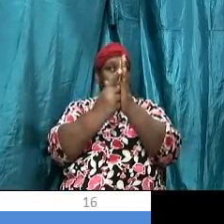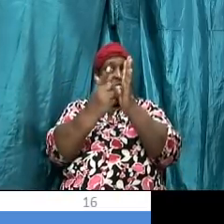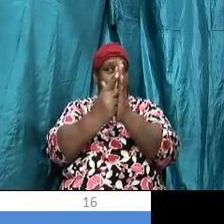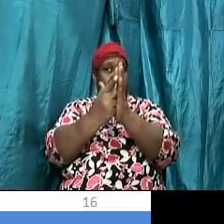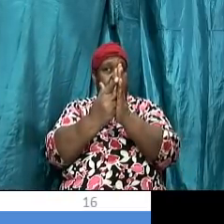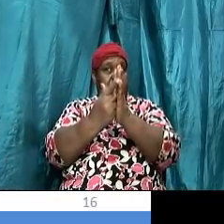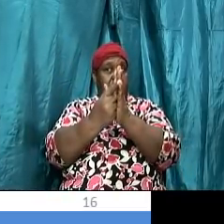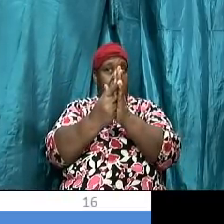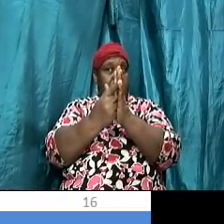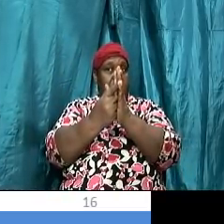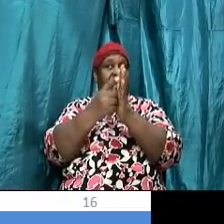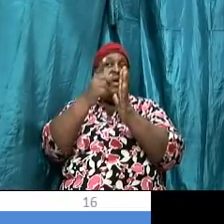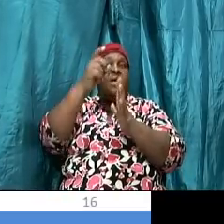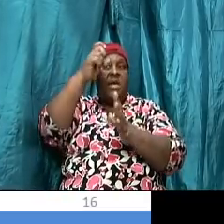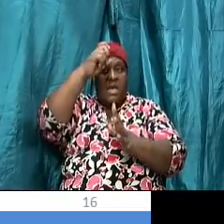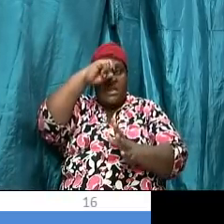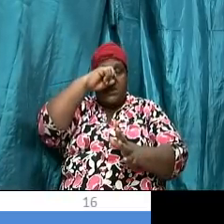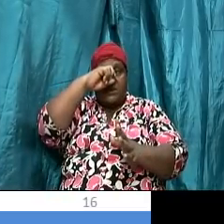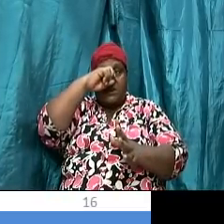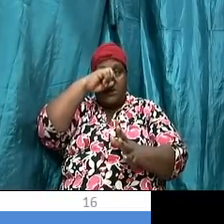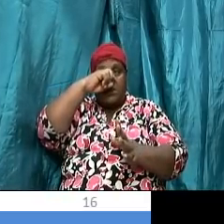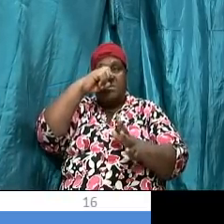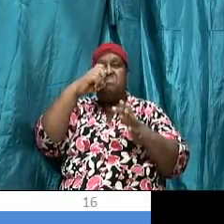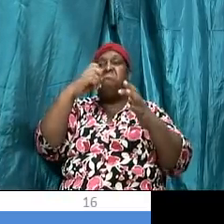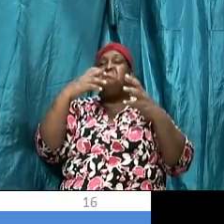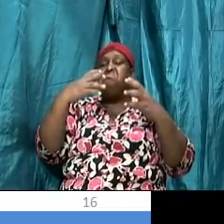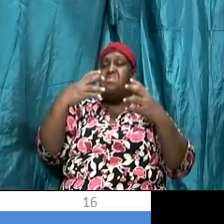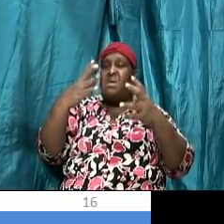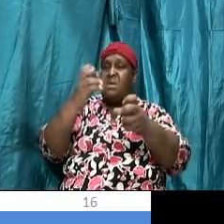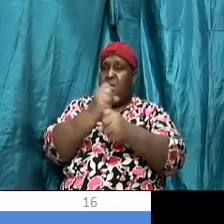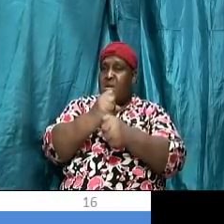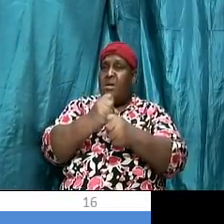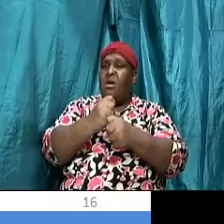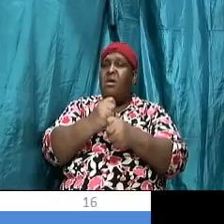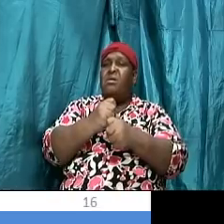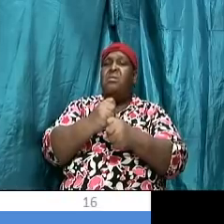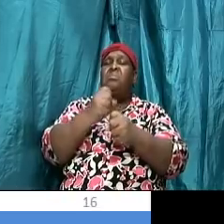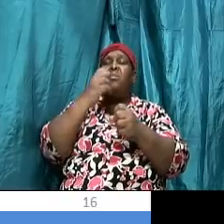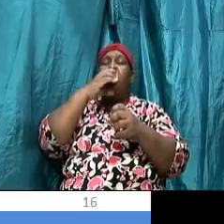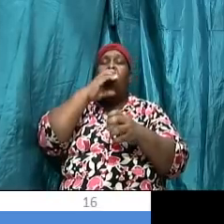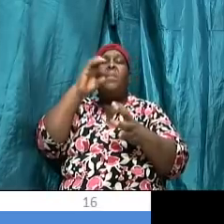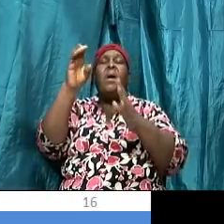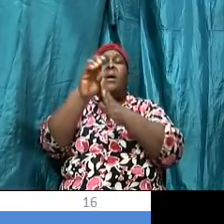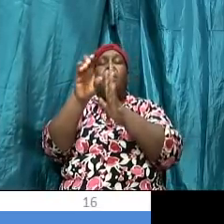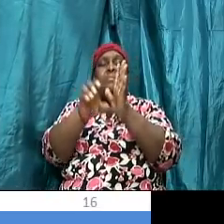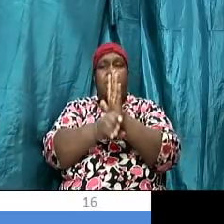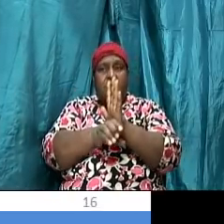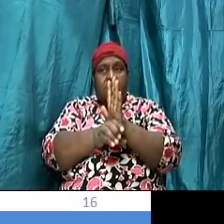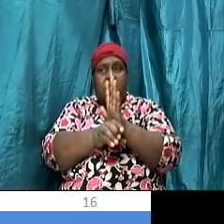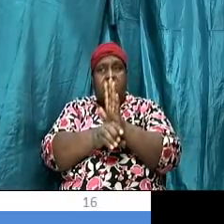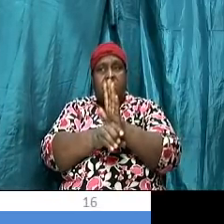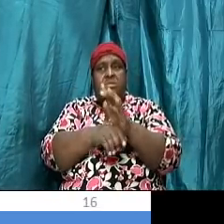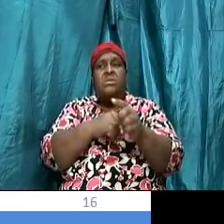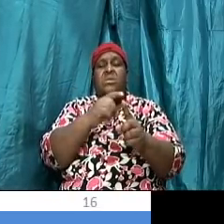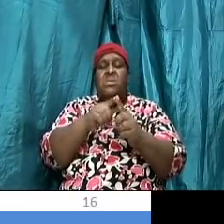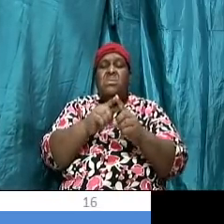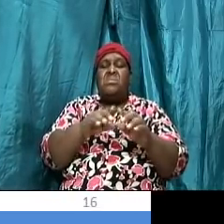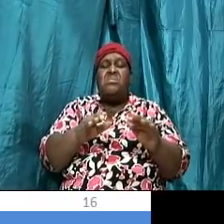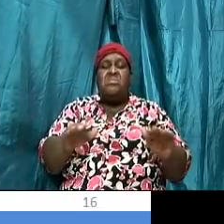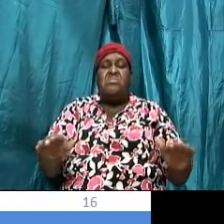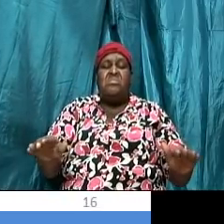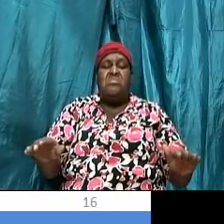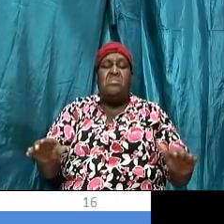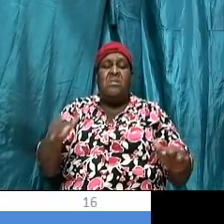whole commandment first in the book of Exodus, eh? And when the children of Israel didn't enter into the promised